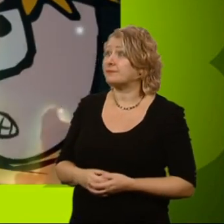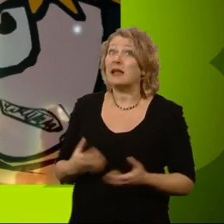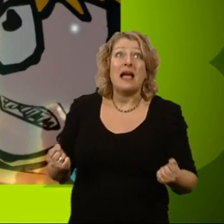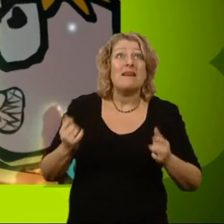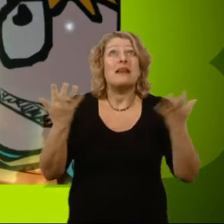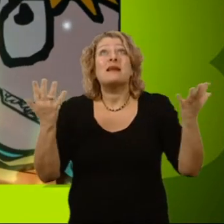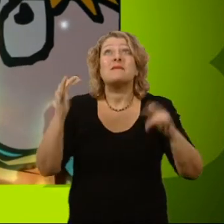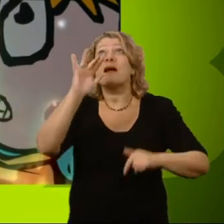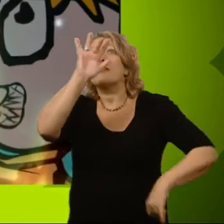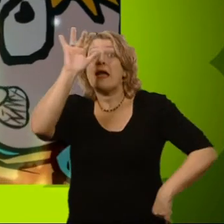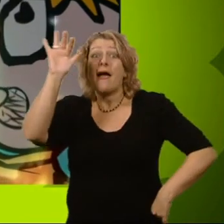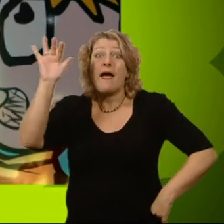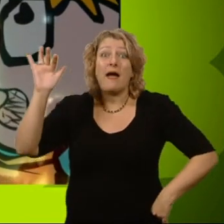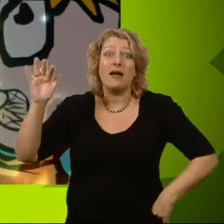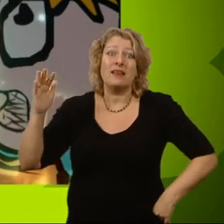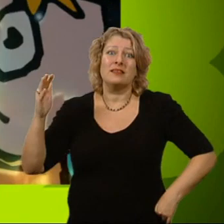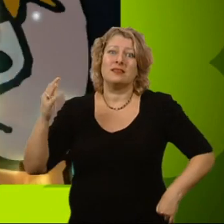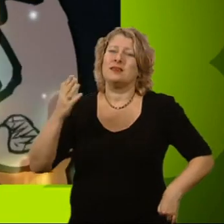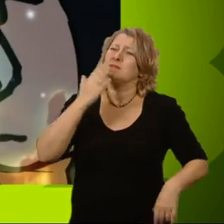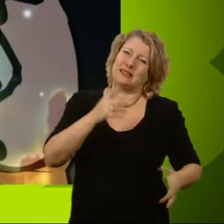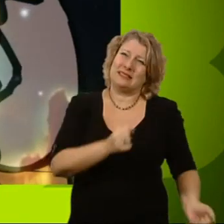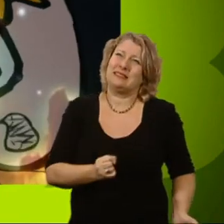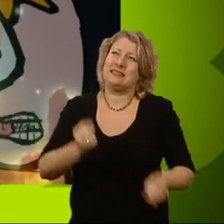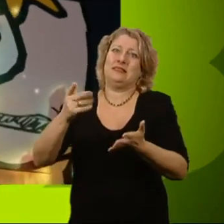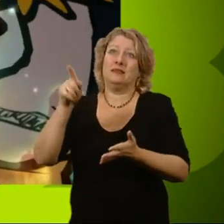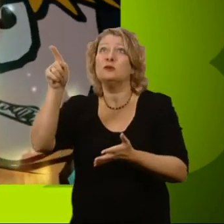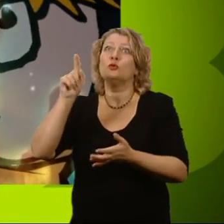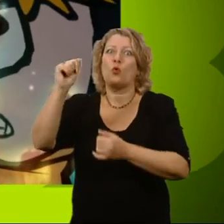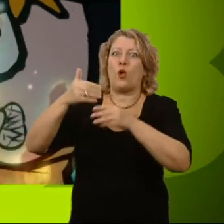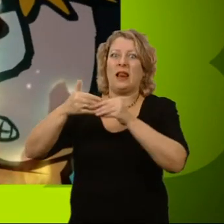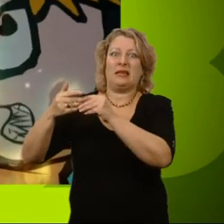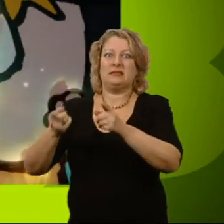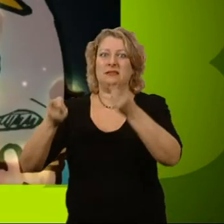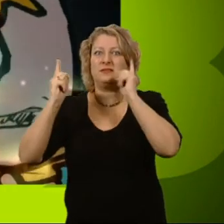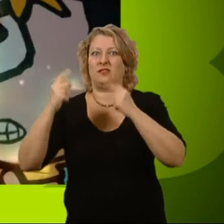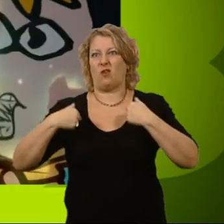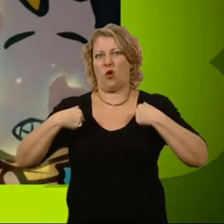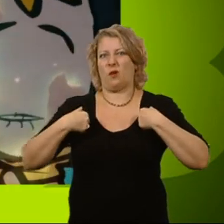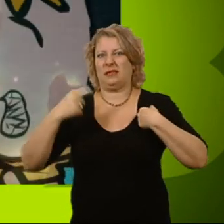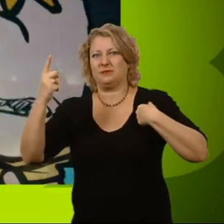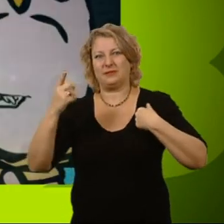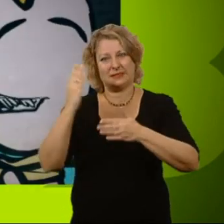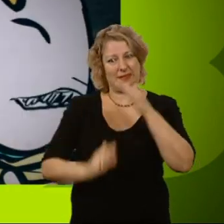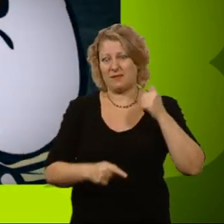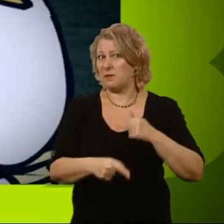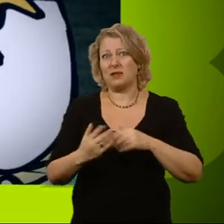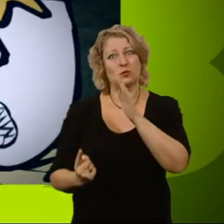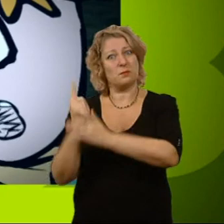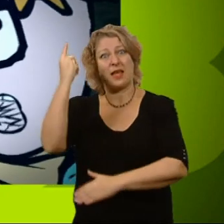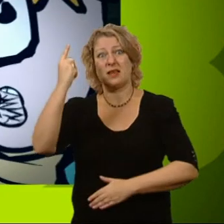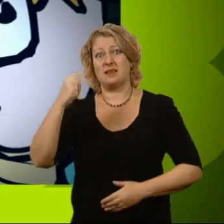Ah. If there's anybody out there, take him to your leader just for me, cos he's never really been